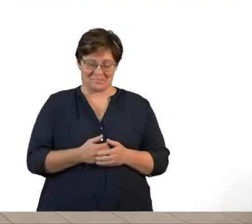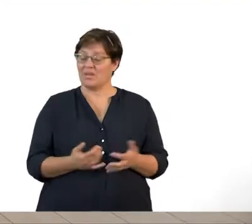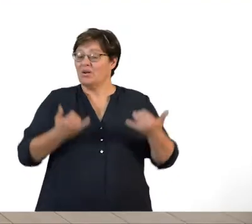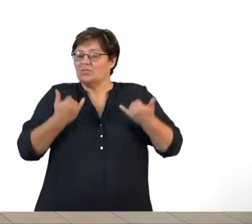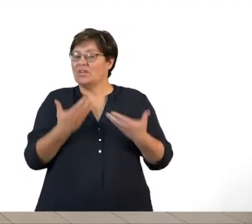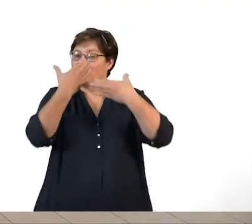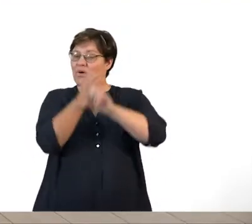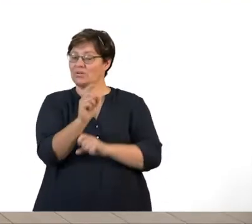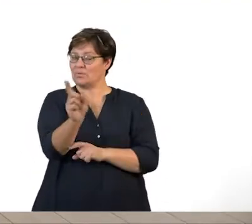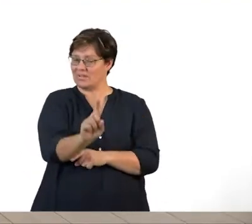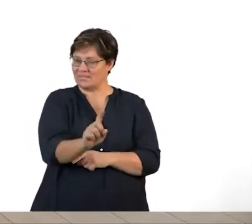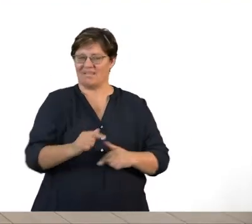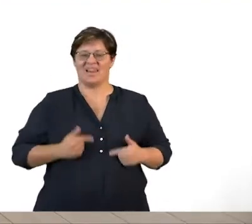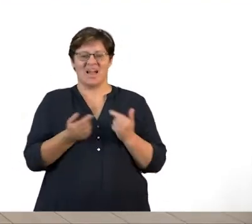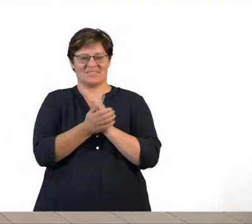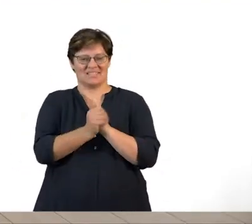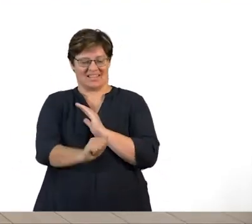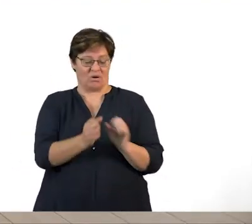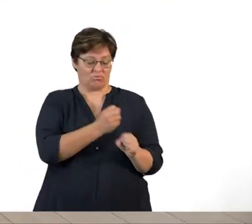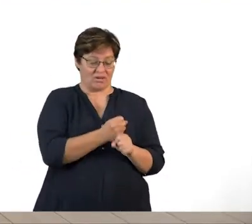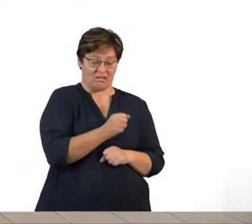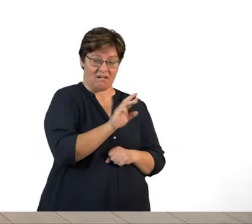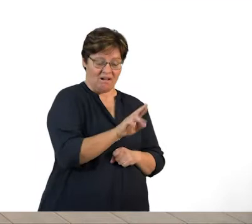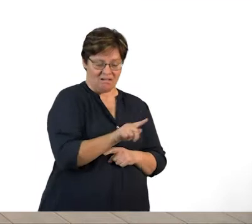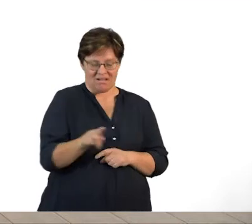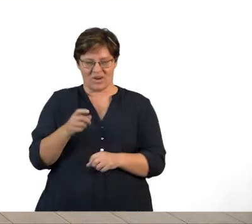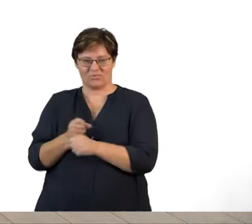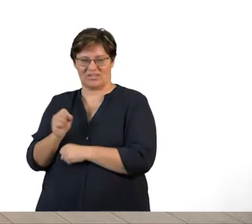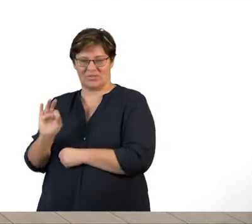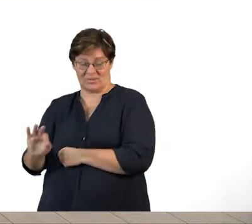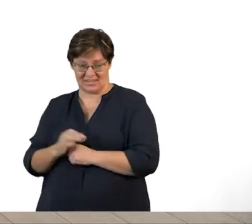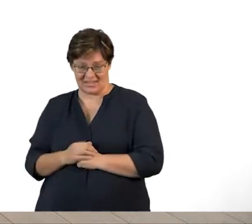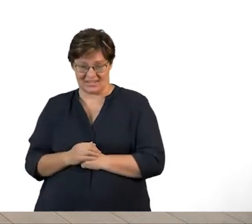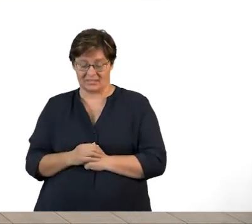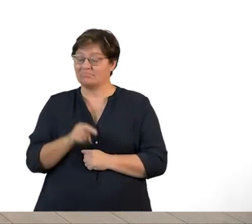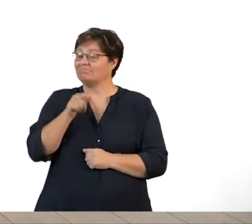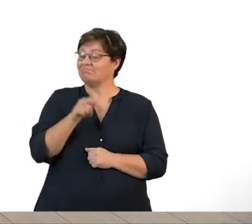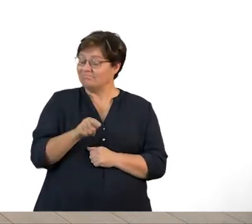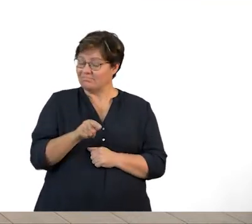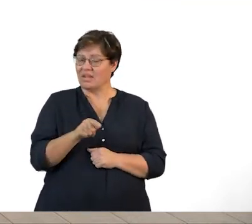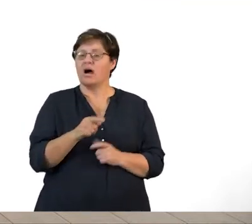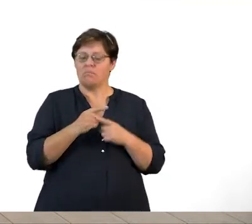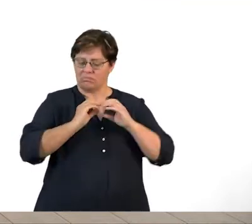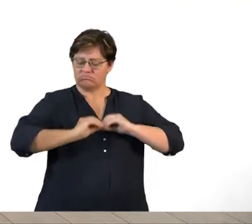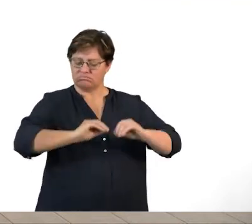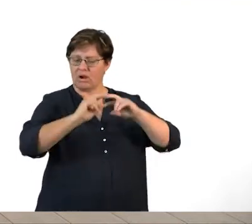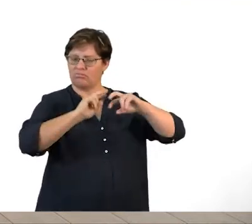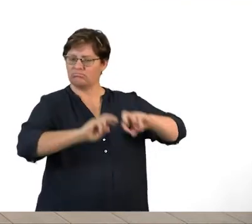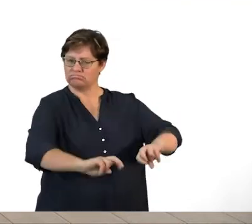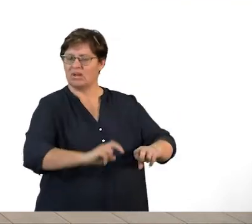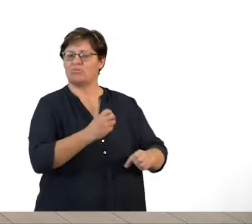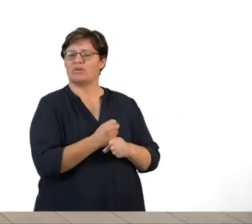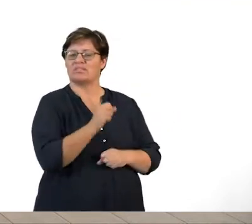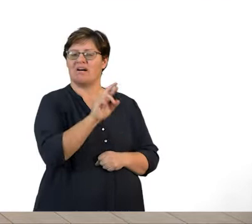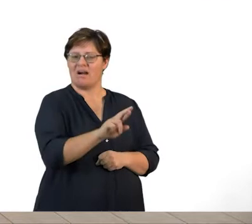Welcome! Today we're focusing on life skills from grade R to grade 3. In this segment, we are